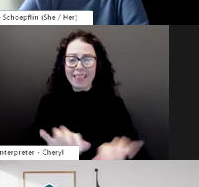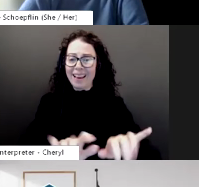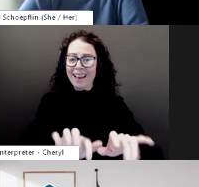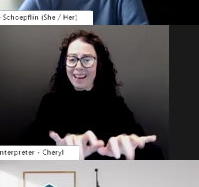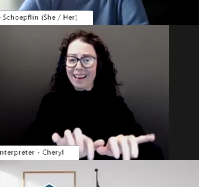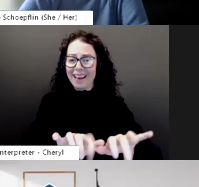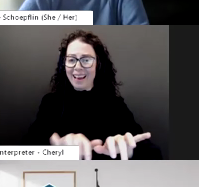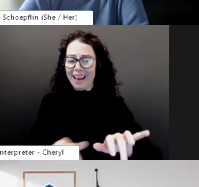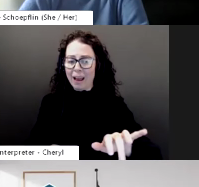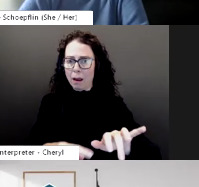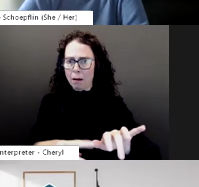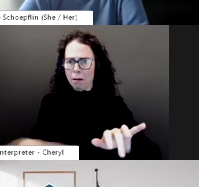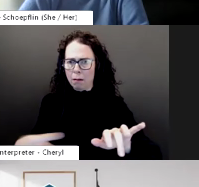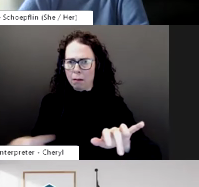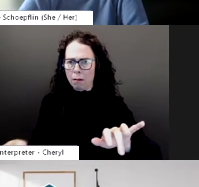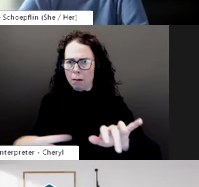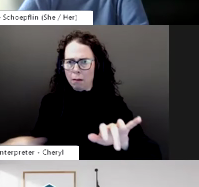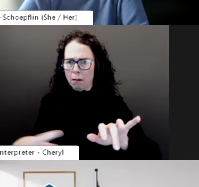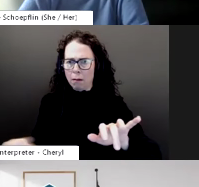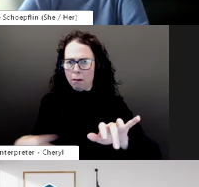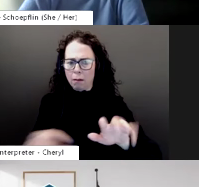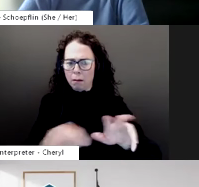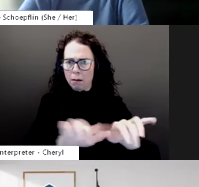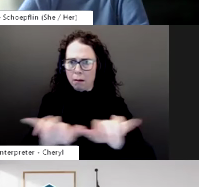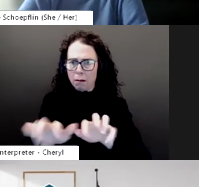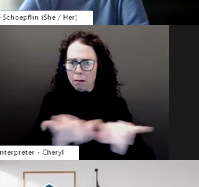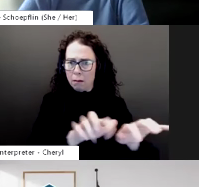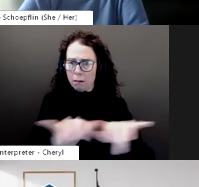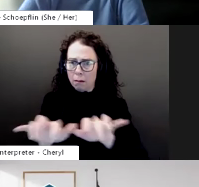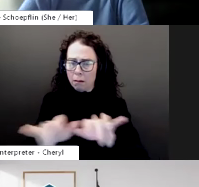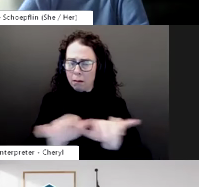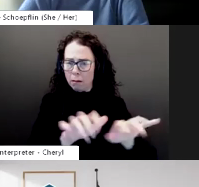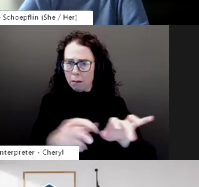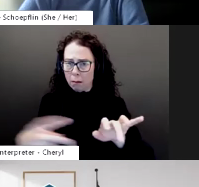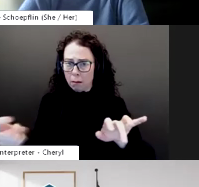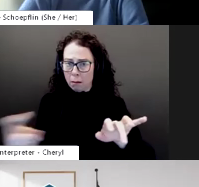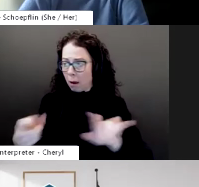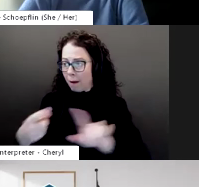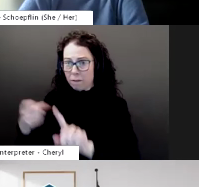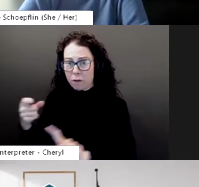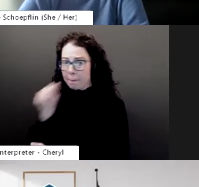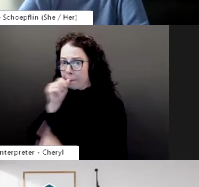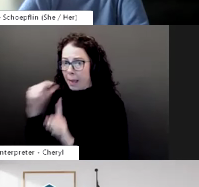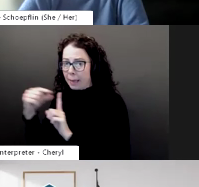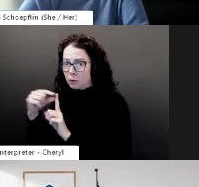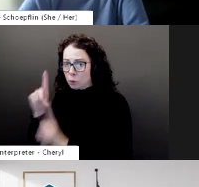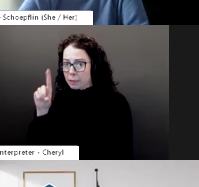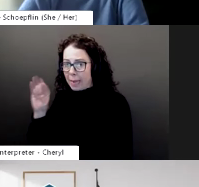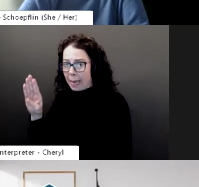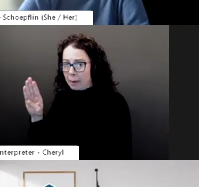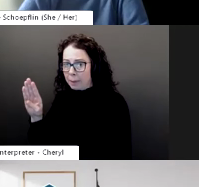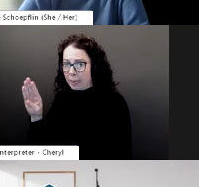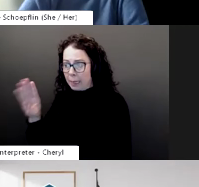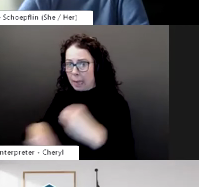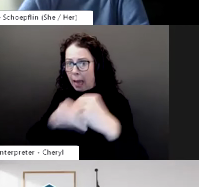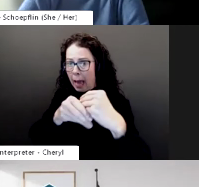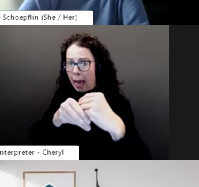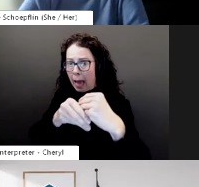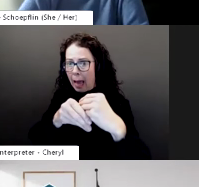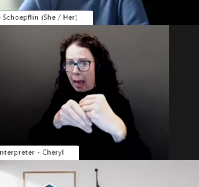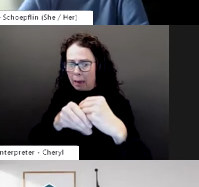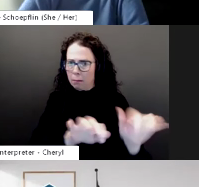them. It cannot read them if they are being entered from your password database automatically. And that's a neat feature